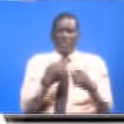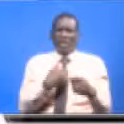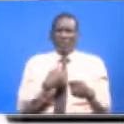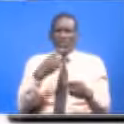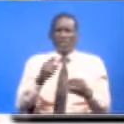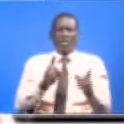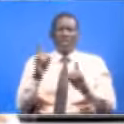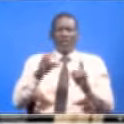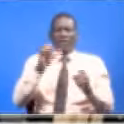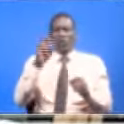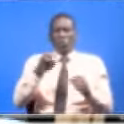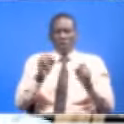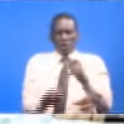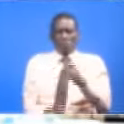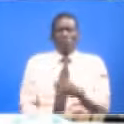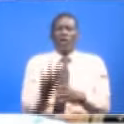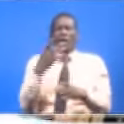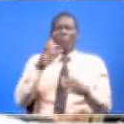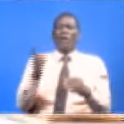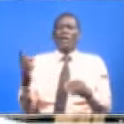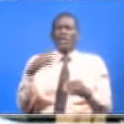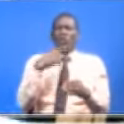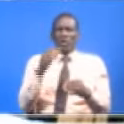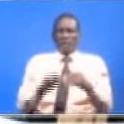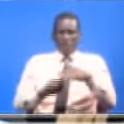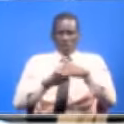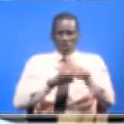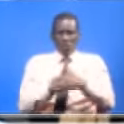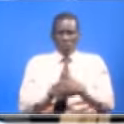can wake up one day and say they can sponsor a